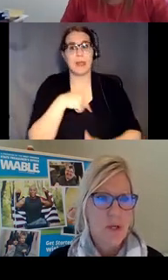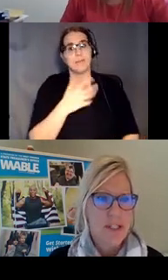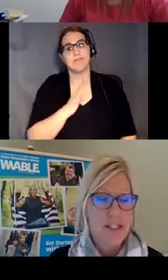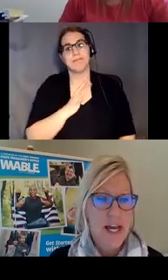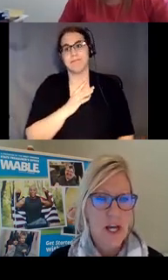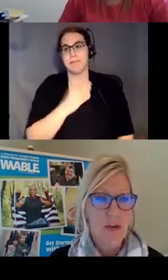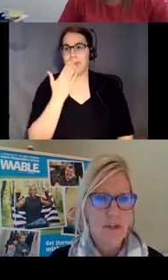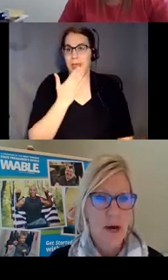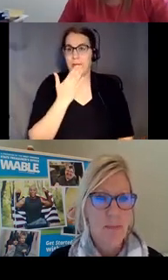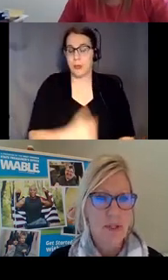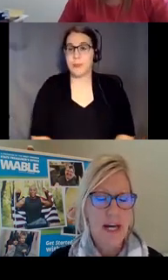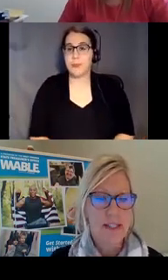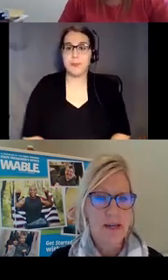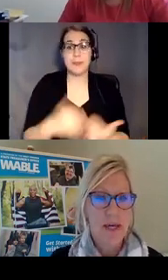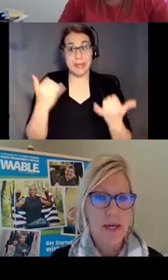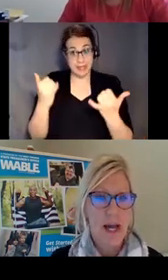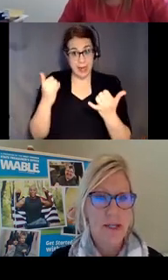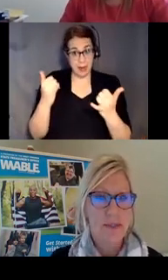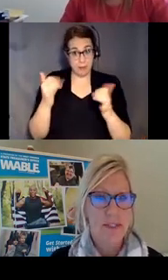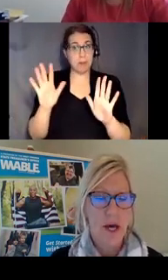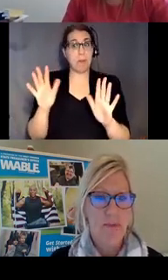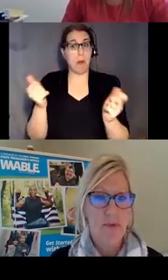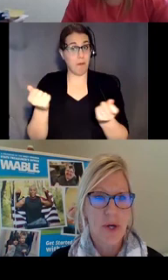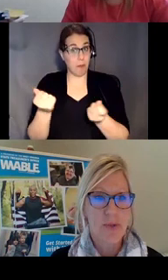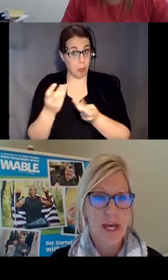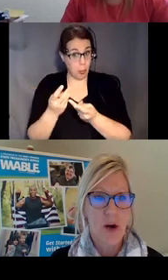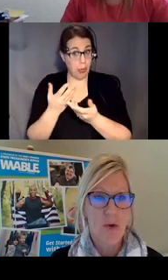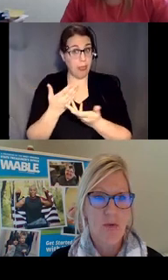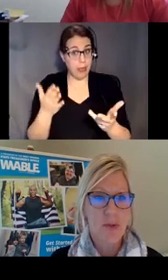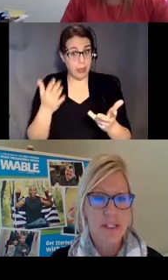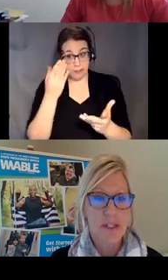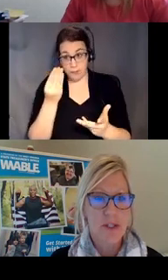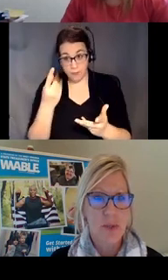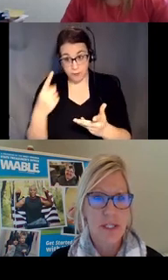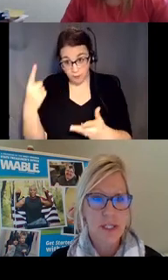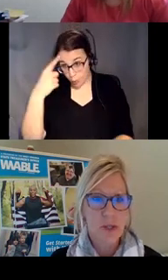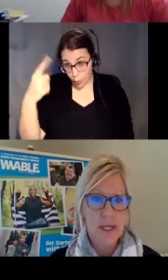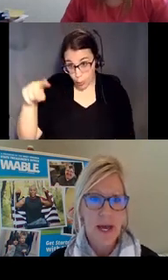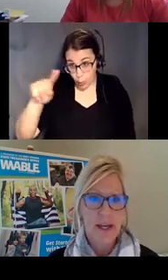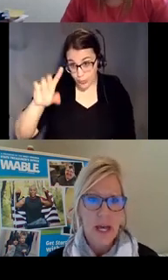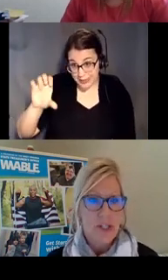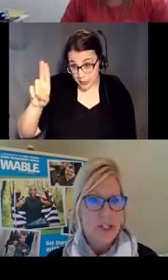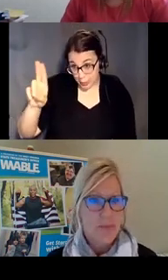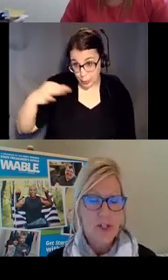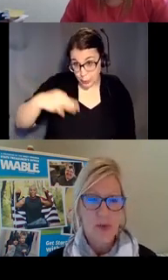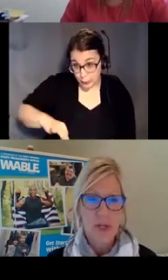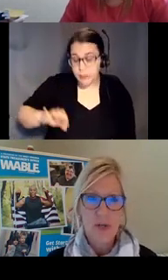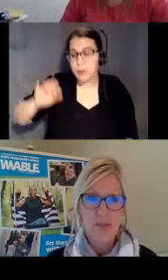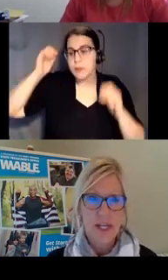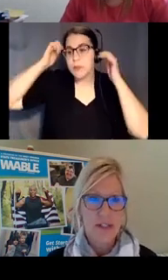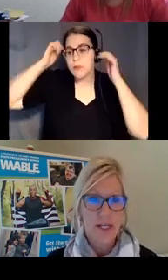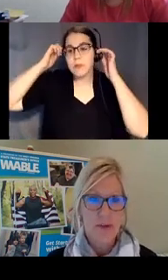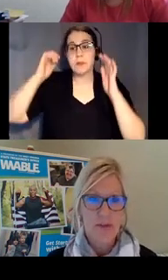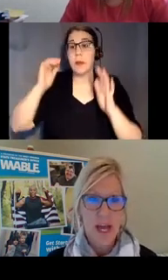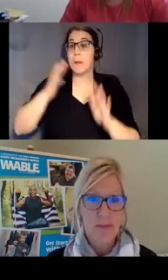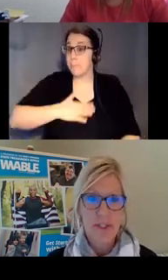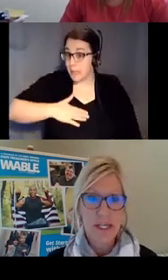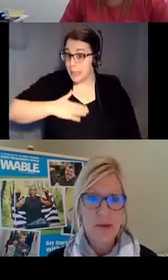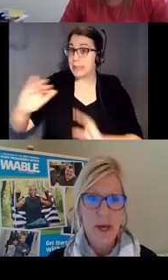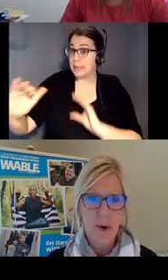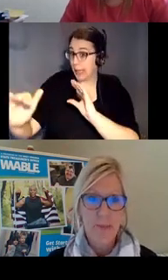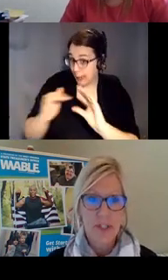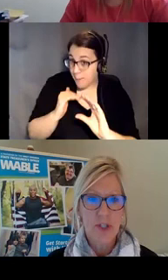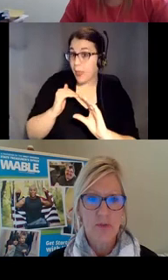before, let's take care of a couple of housekeeping items. For those that are requesting social work continuing ed, just make sure that you've sent WVABLE